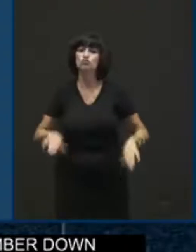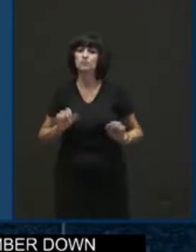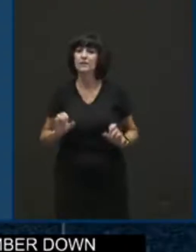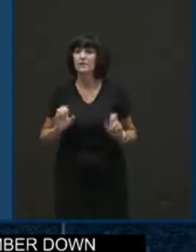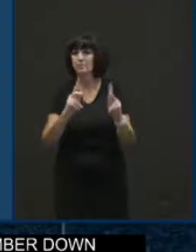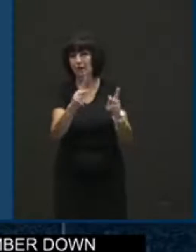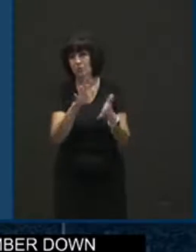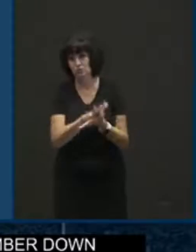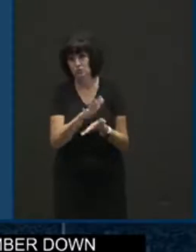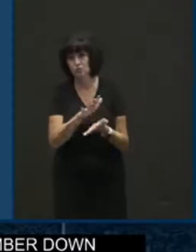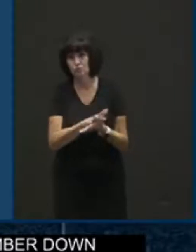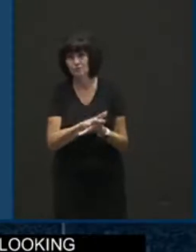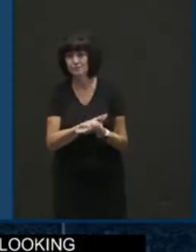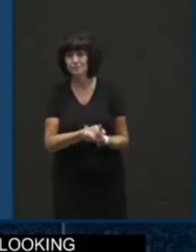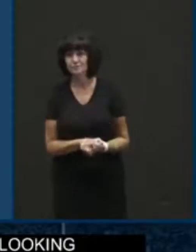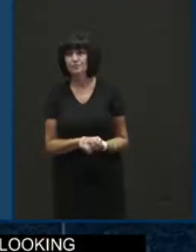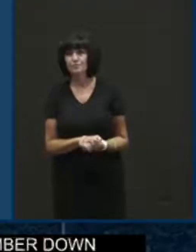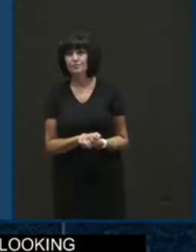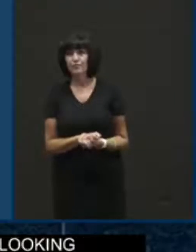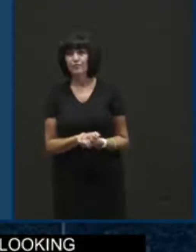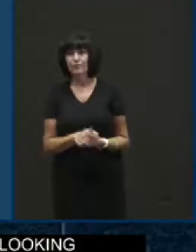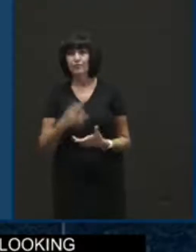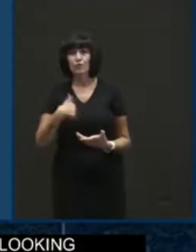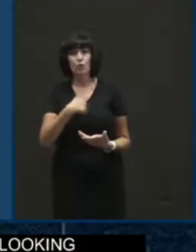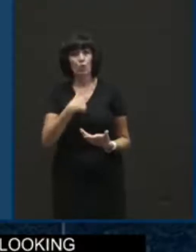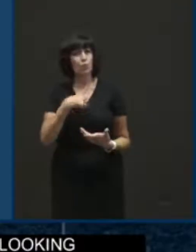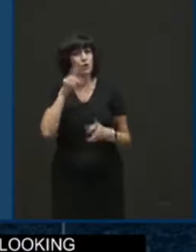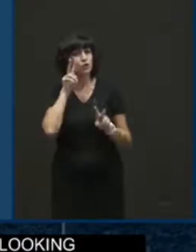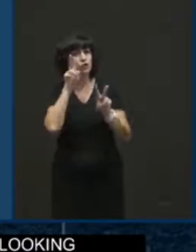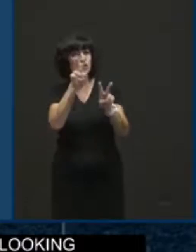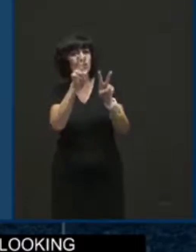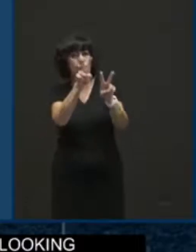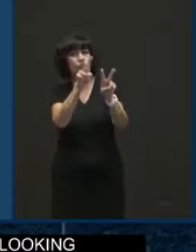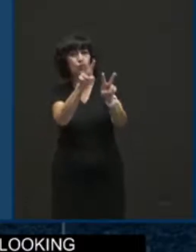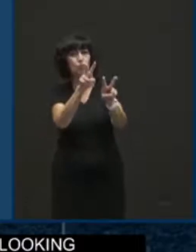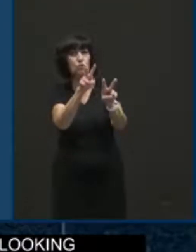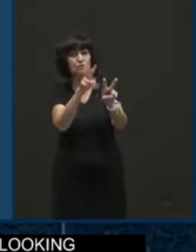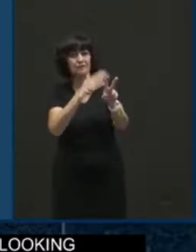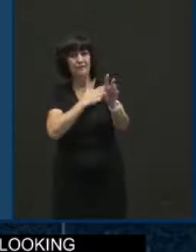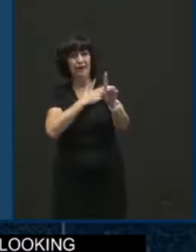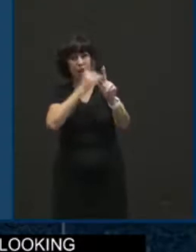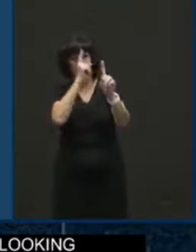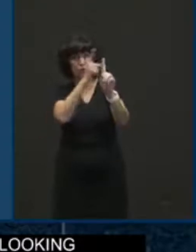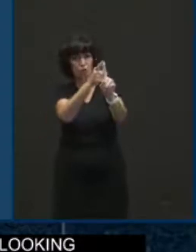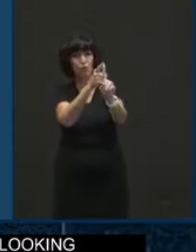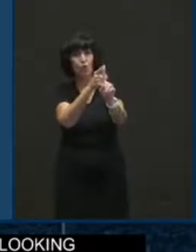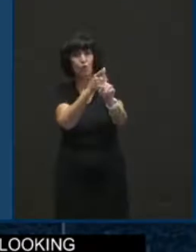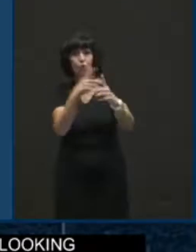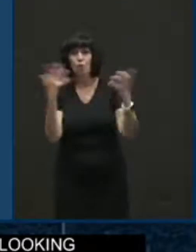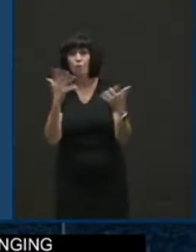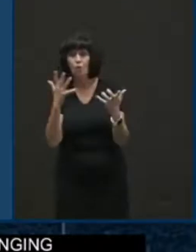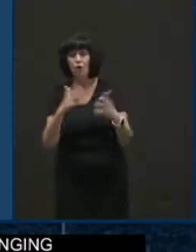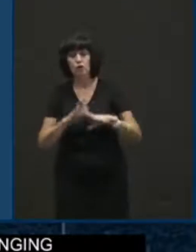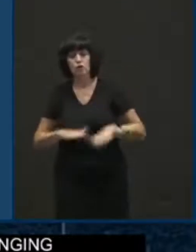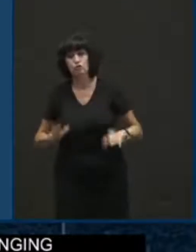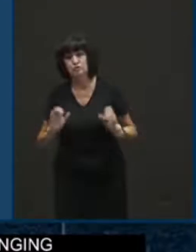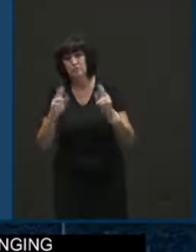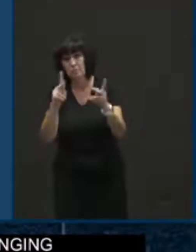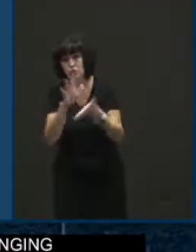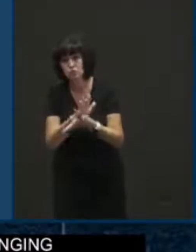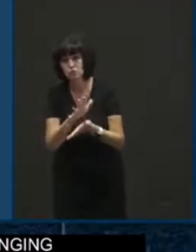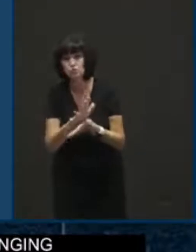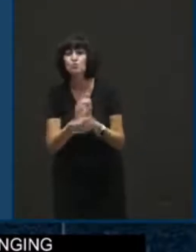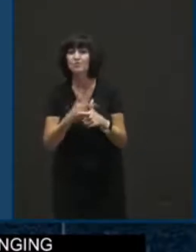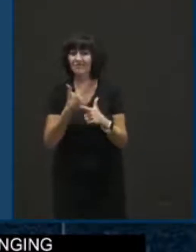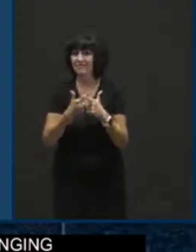have the dual objectives of bringing children back into classrooms and workers back to